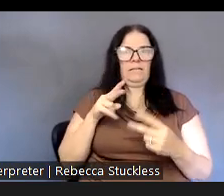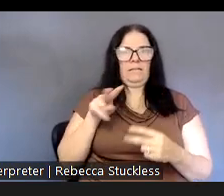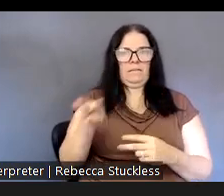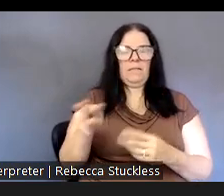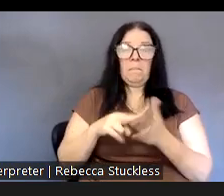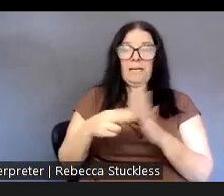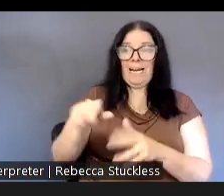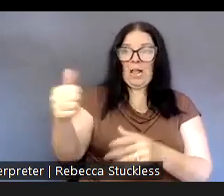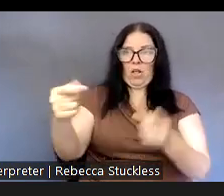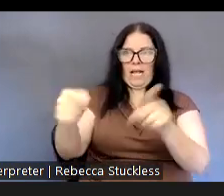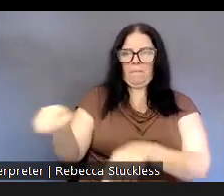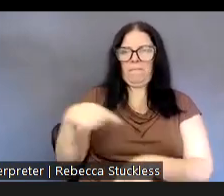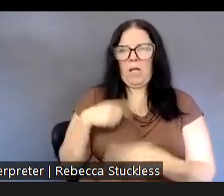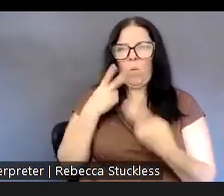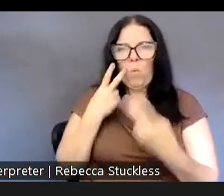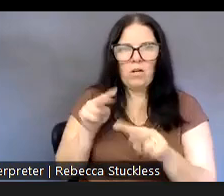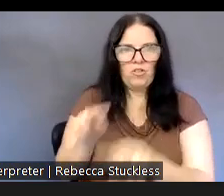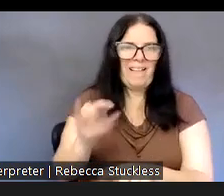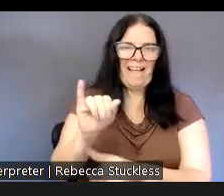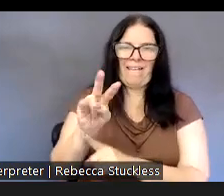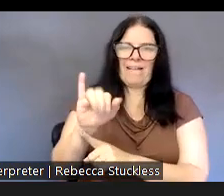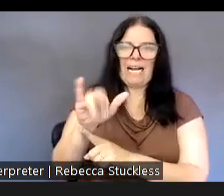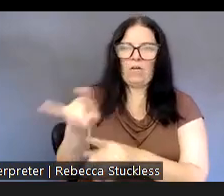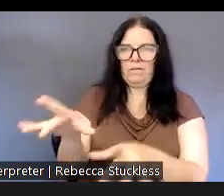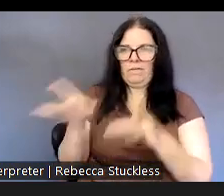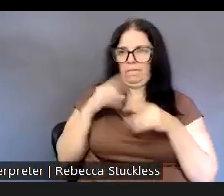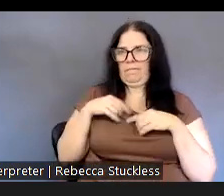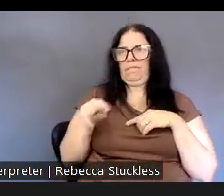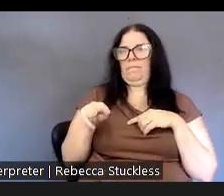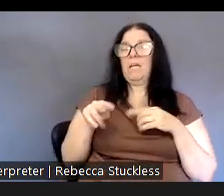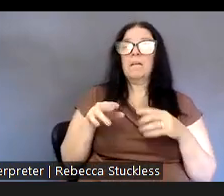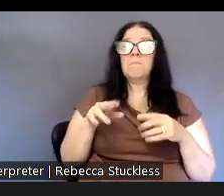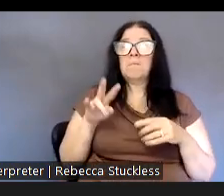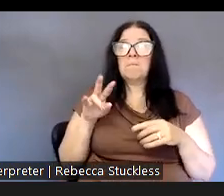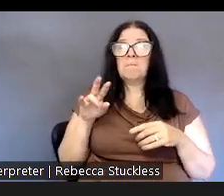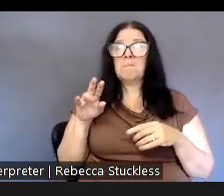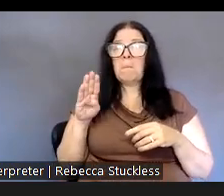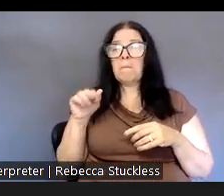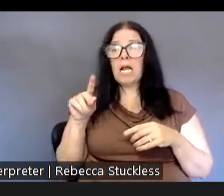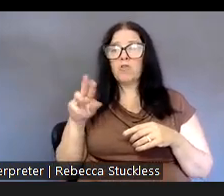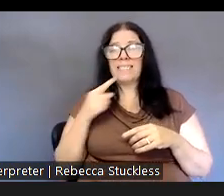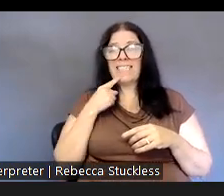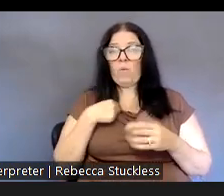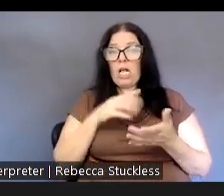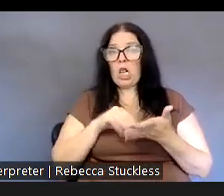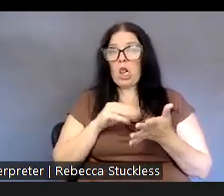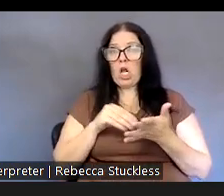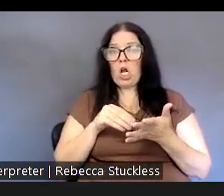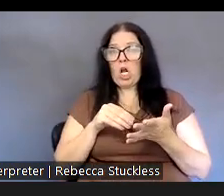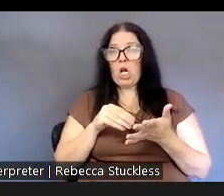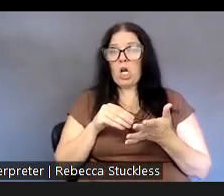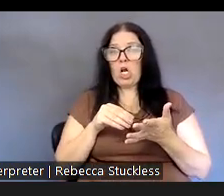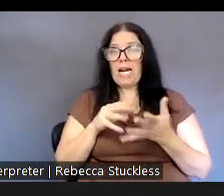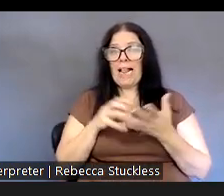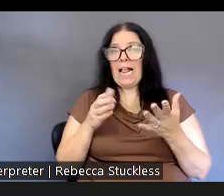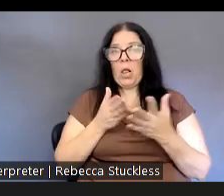accomplish things. Bandura thought we learn a whole lot of what we learn through modeling. Not modeling in the sense of